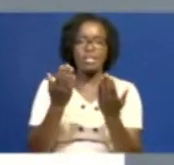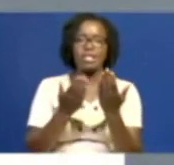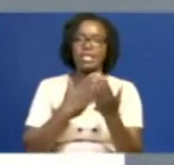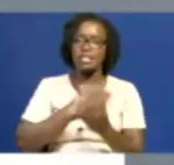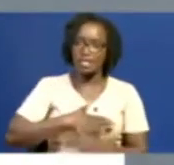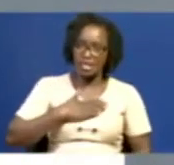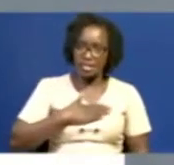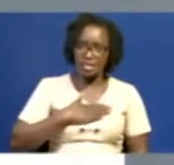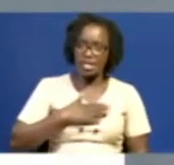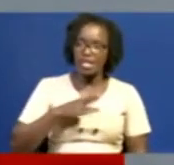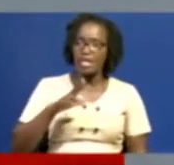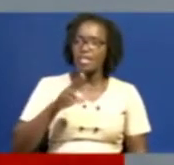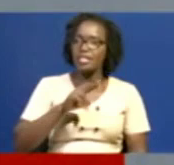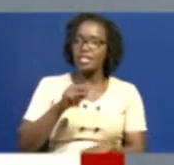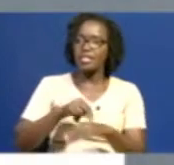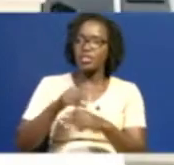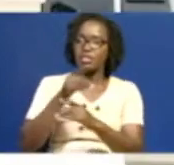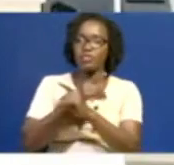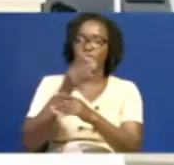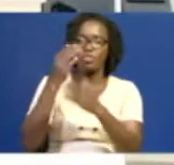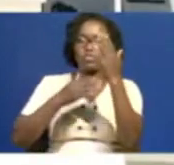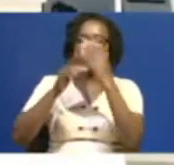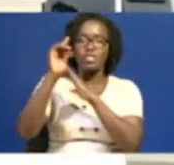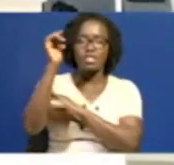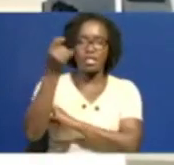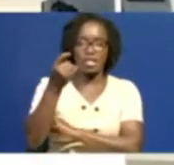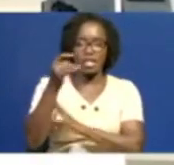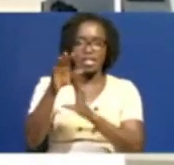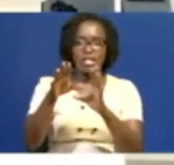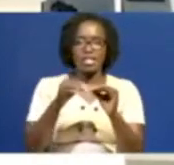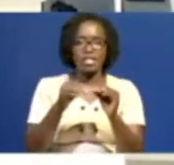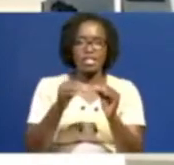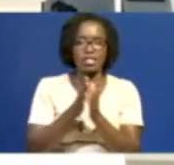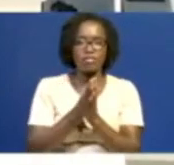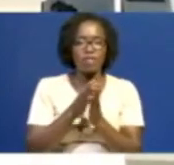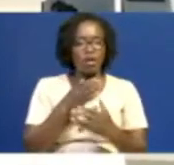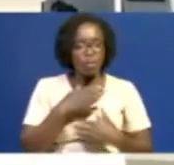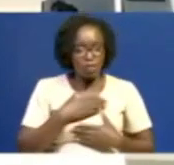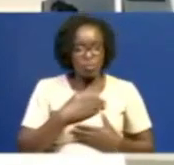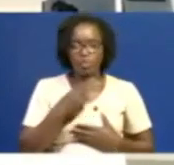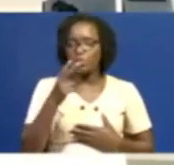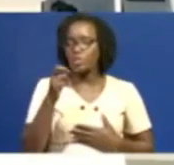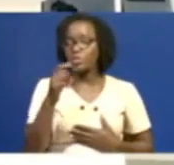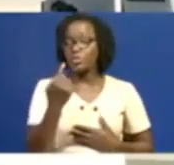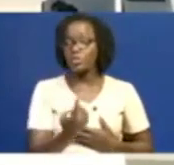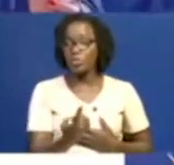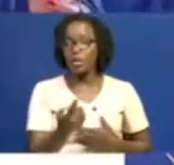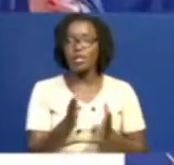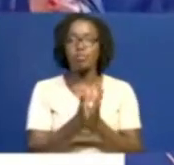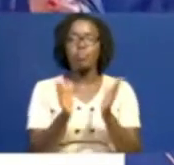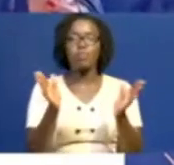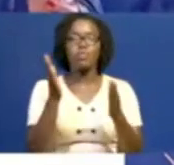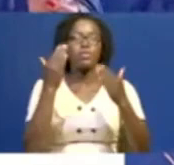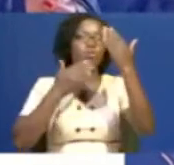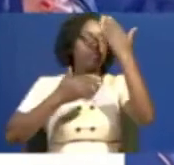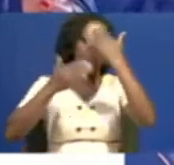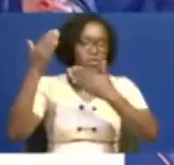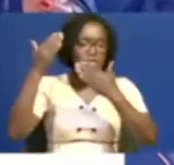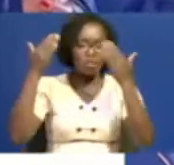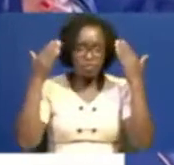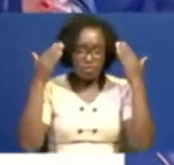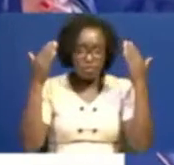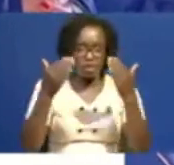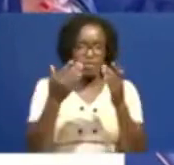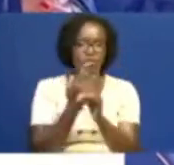The National Defense University Kenya, which received its charter in 2021 as a public university, focuses